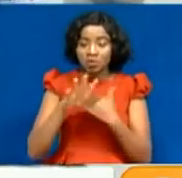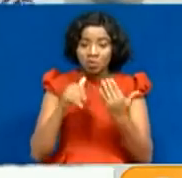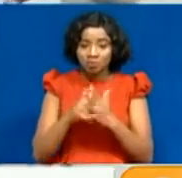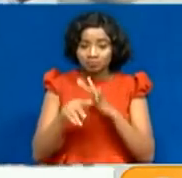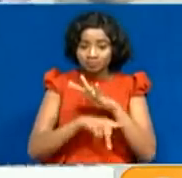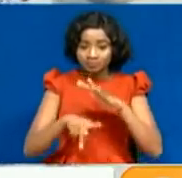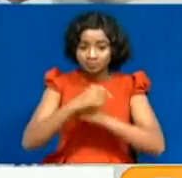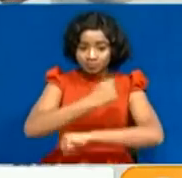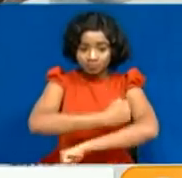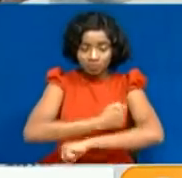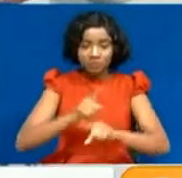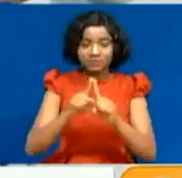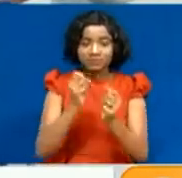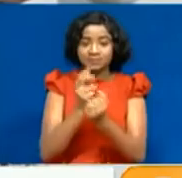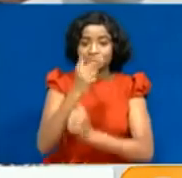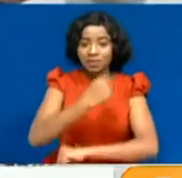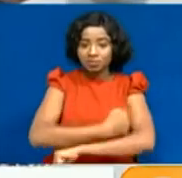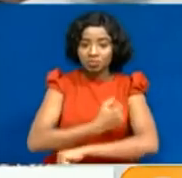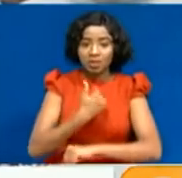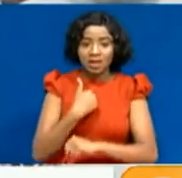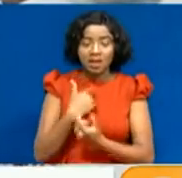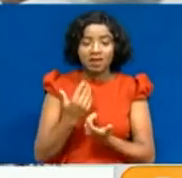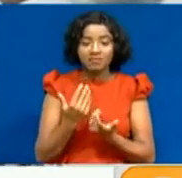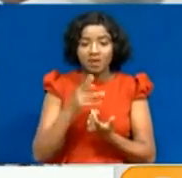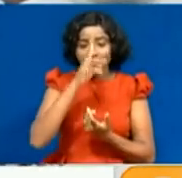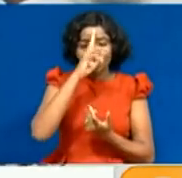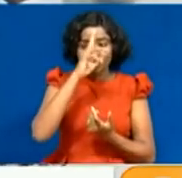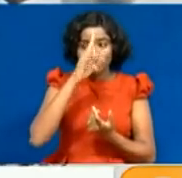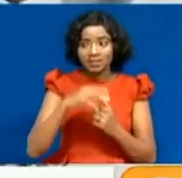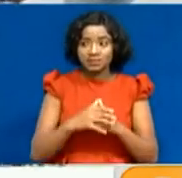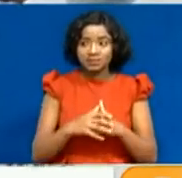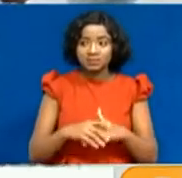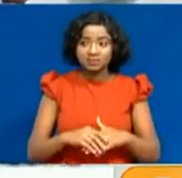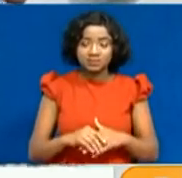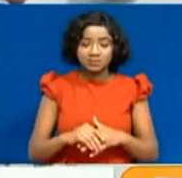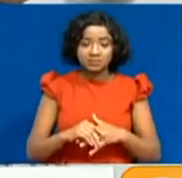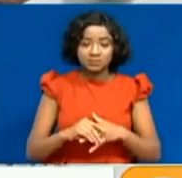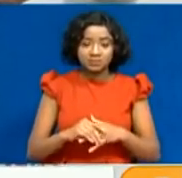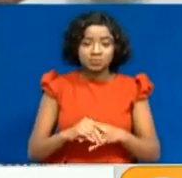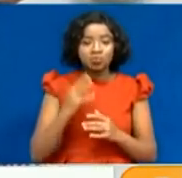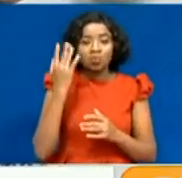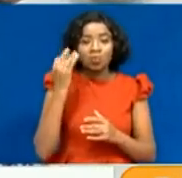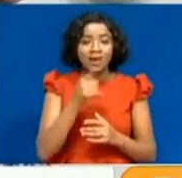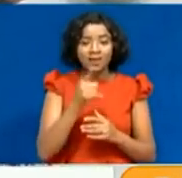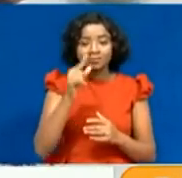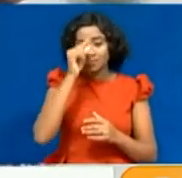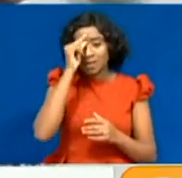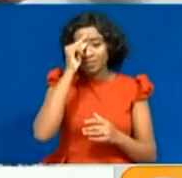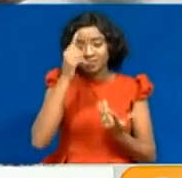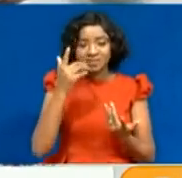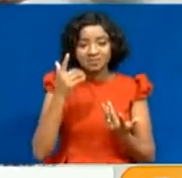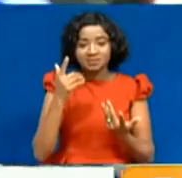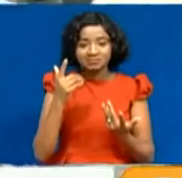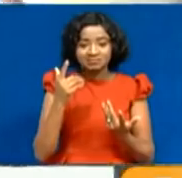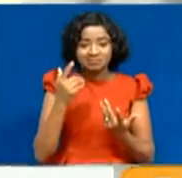school will have two police officers to cut. I don't know whether he is there. No. They are not there to this day. No. Why are the government cheating its own people? Why